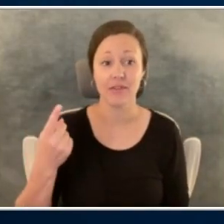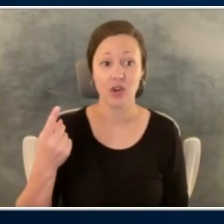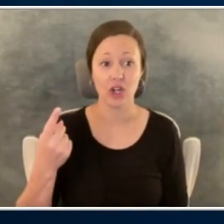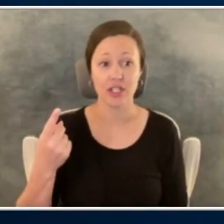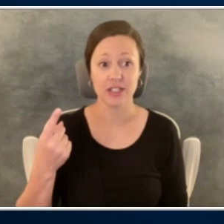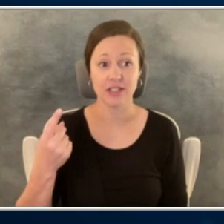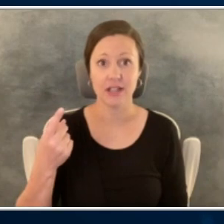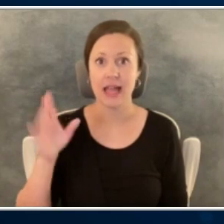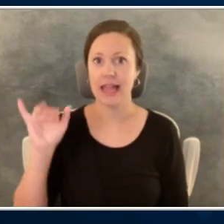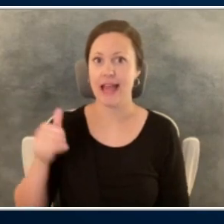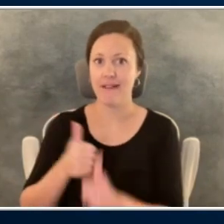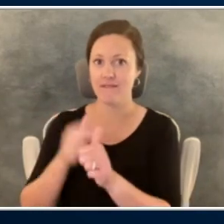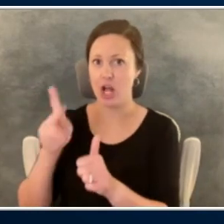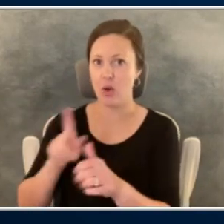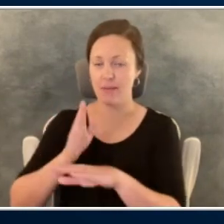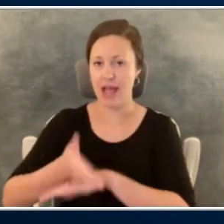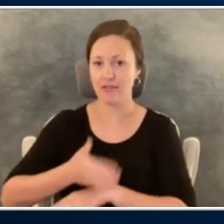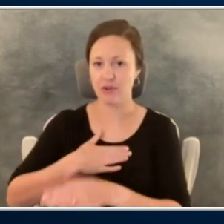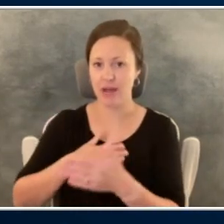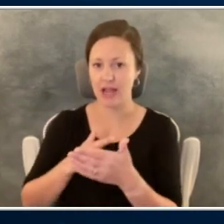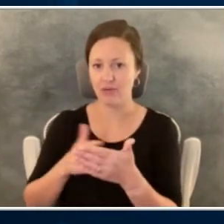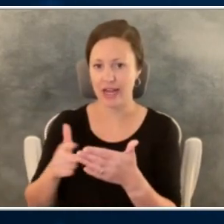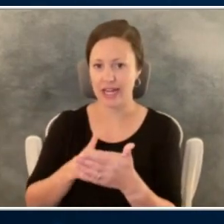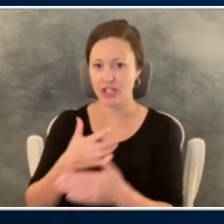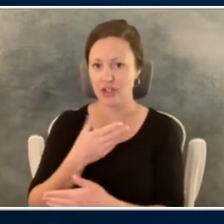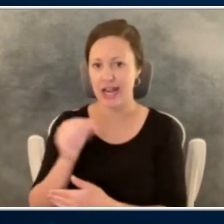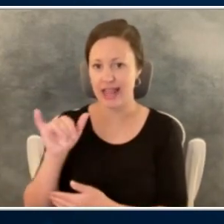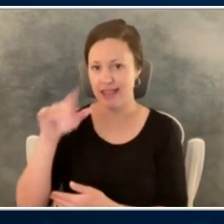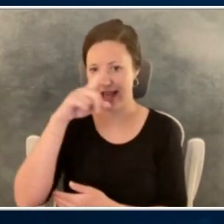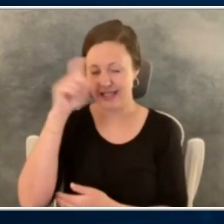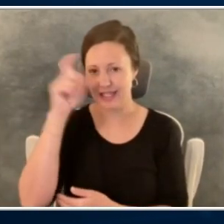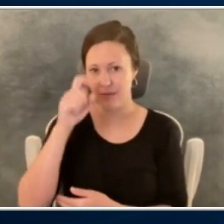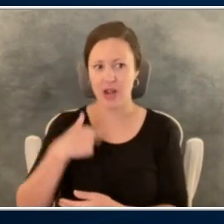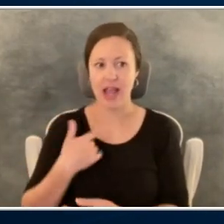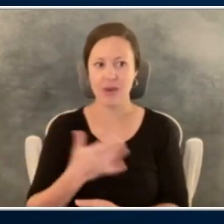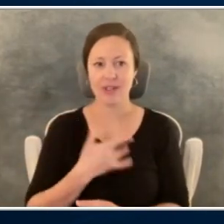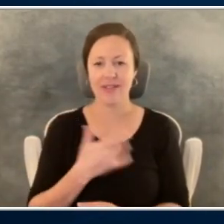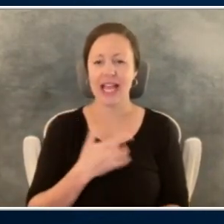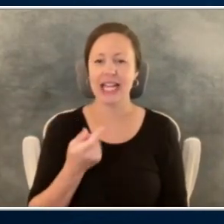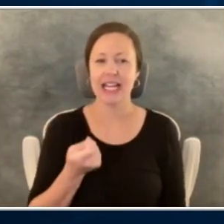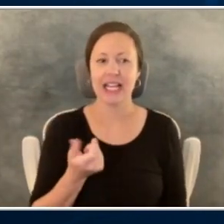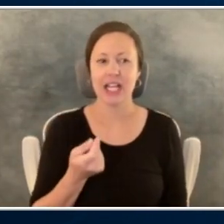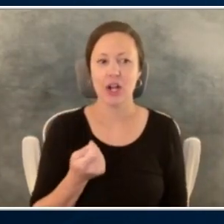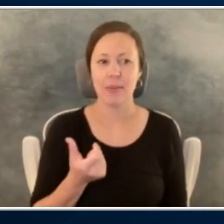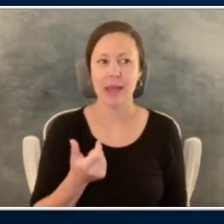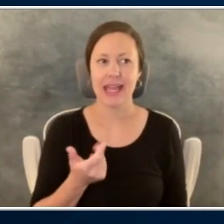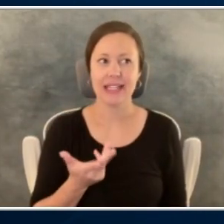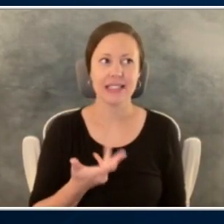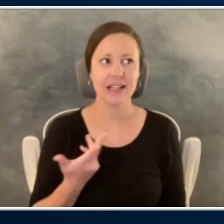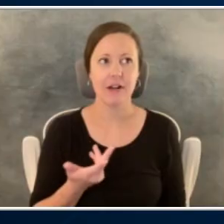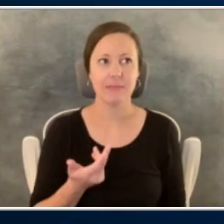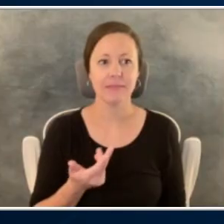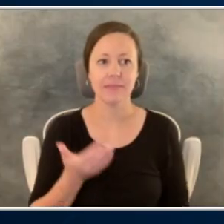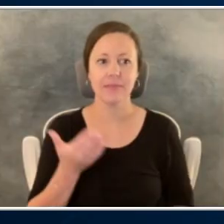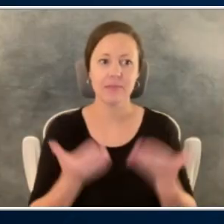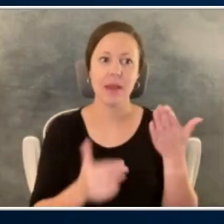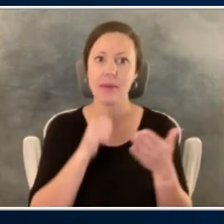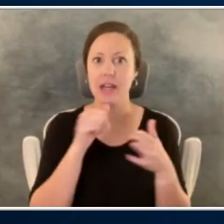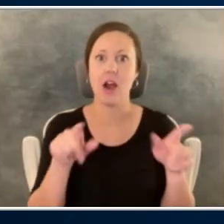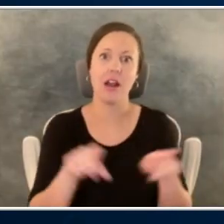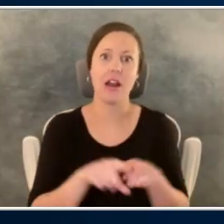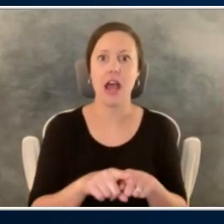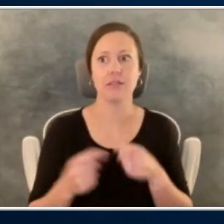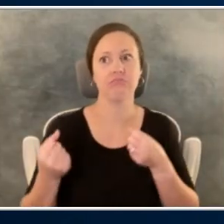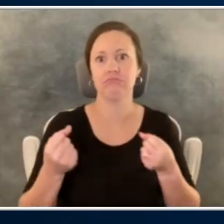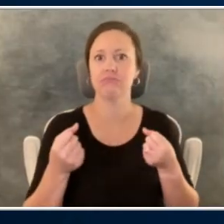the radiation, and that summer, and I was feeling a little kind of maybe not as manly as I had been, you